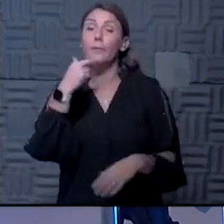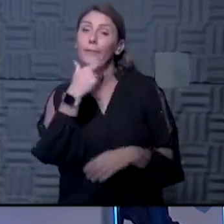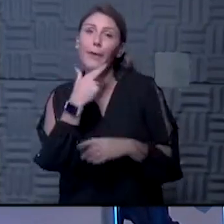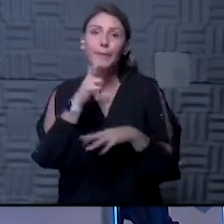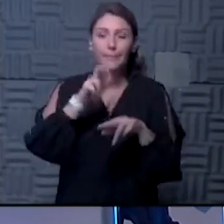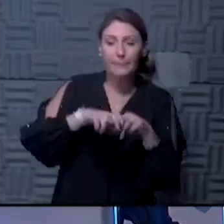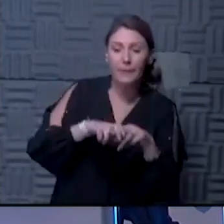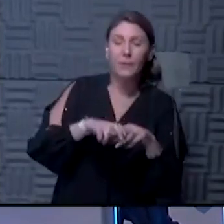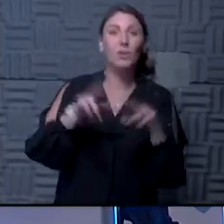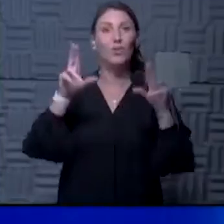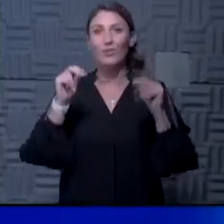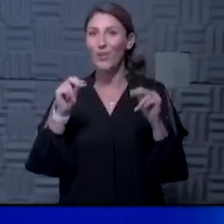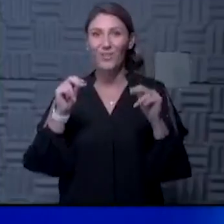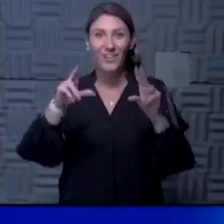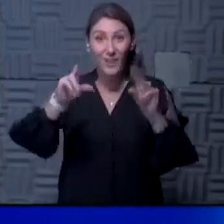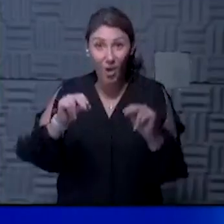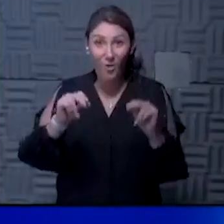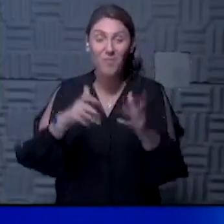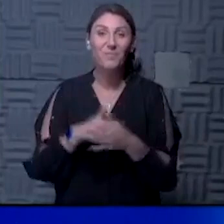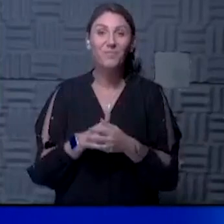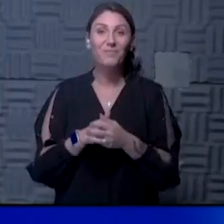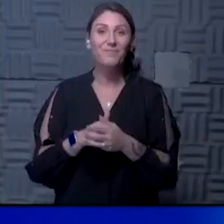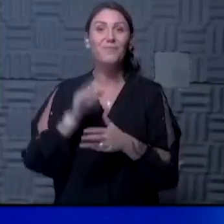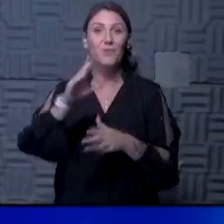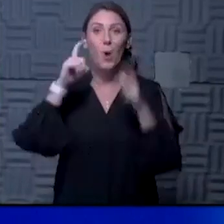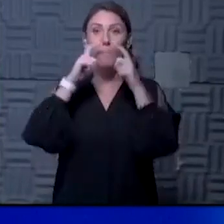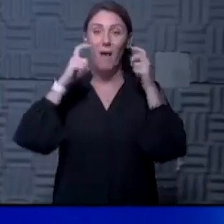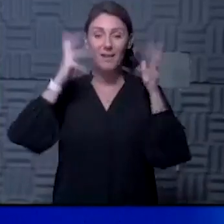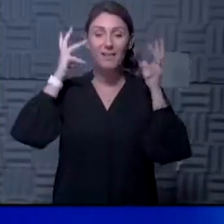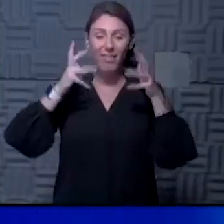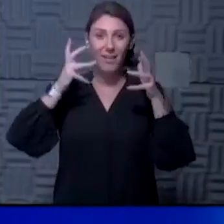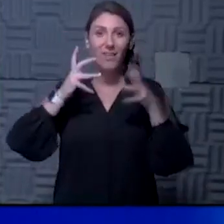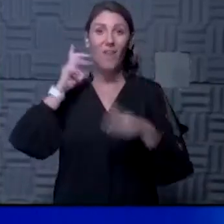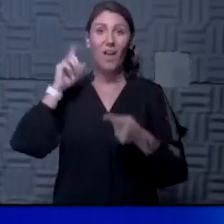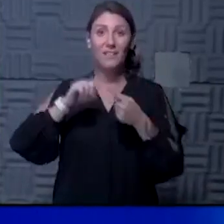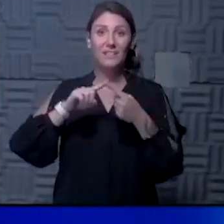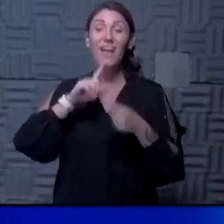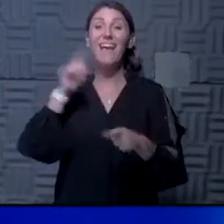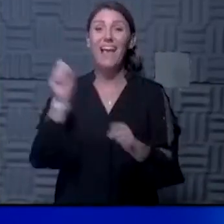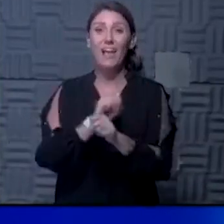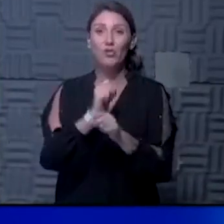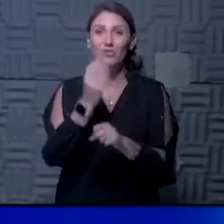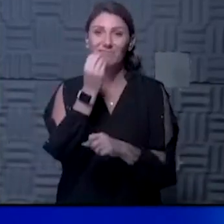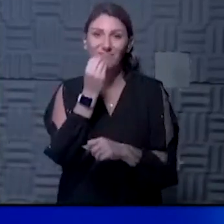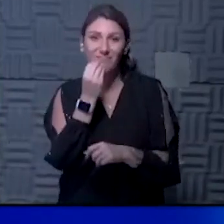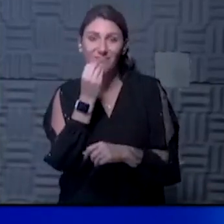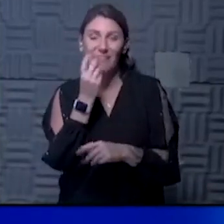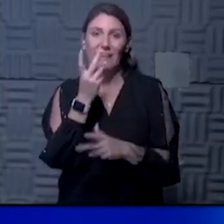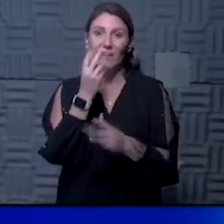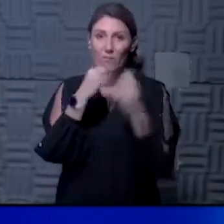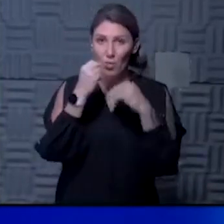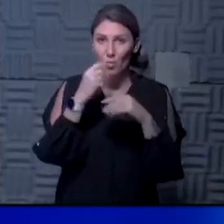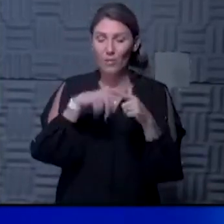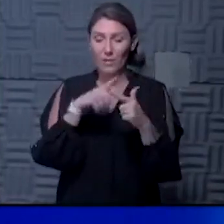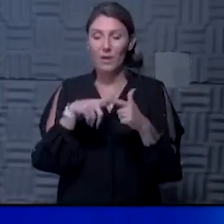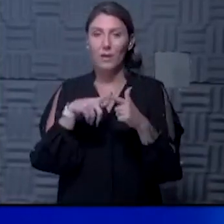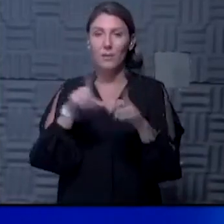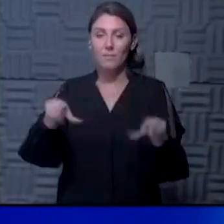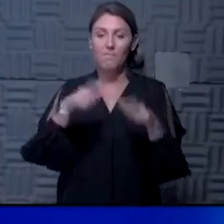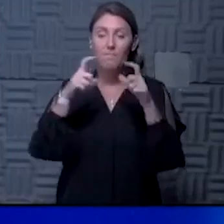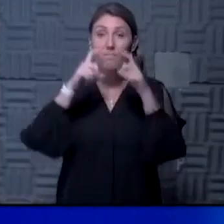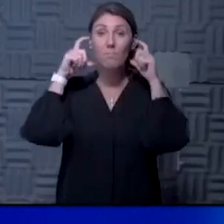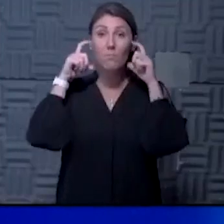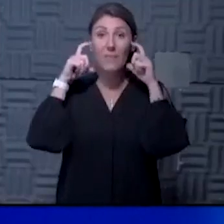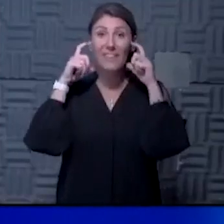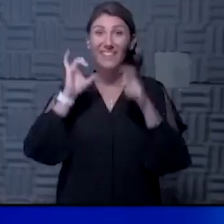my mask. I'm sitting down, yeah. No. Your mask stays on until you're actually eating the food, and then you put your mask right back on. Yeah.